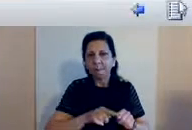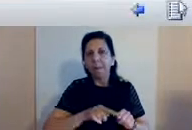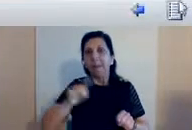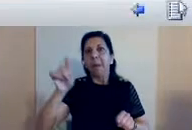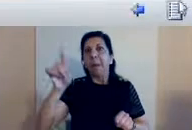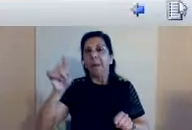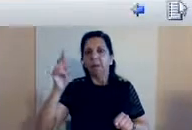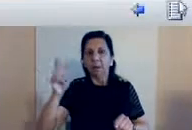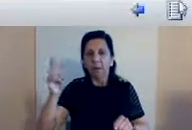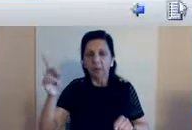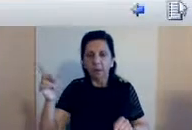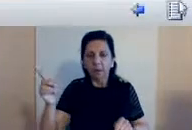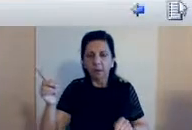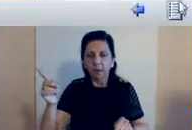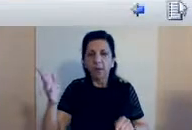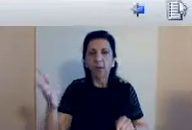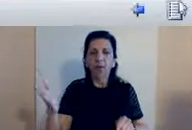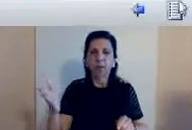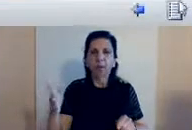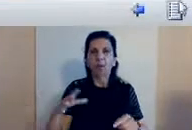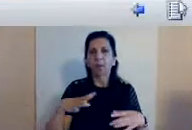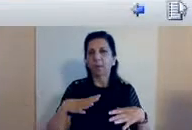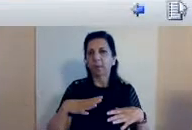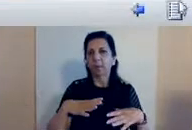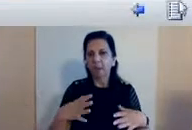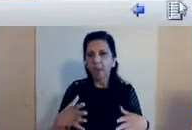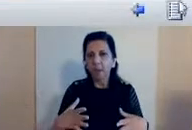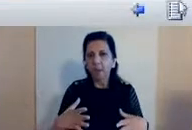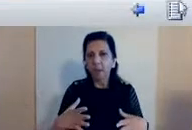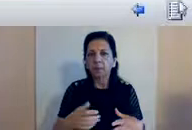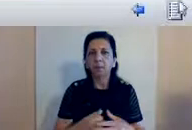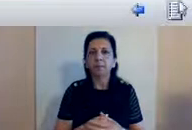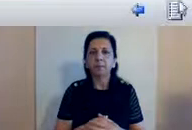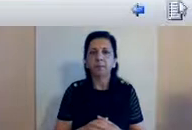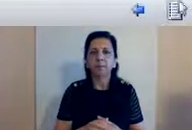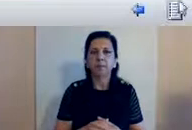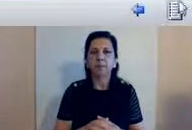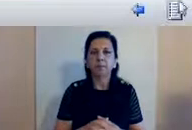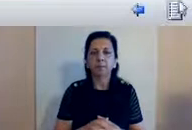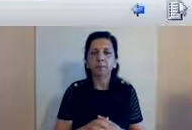disease locally to us or nationally, as we saw at the beginning.